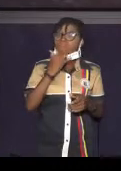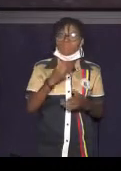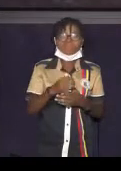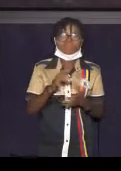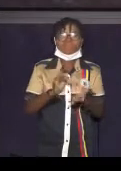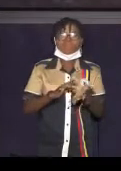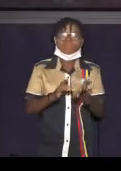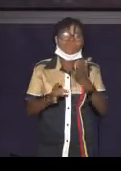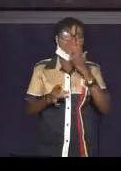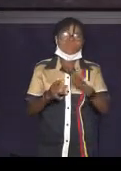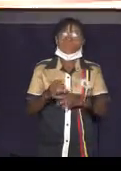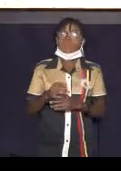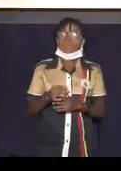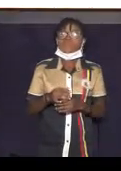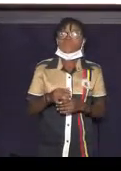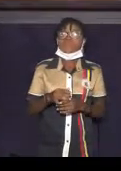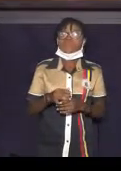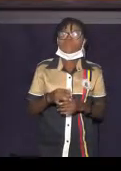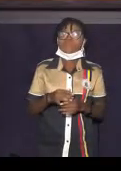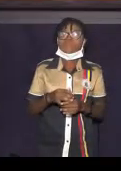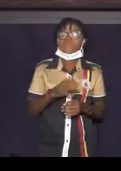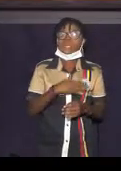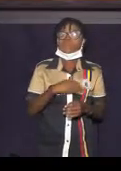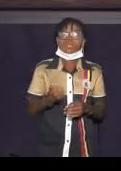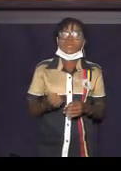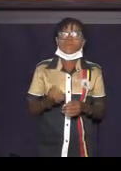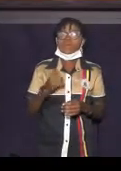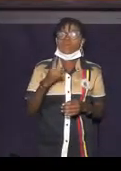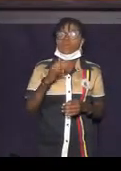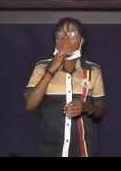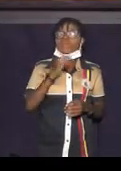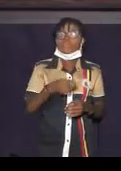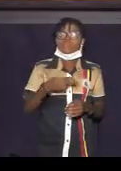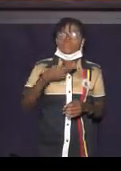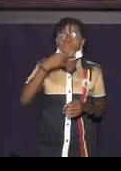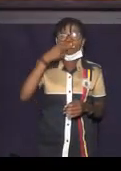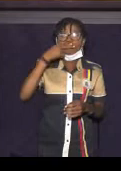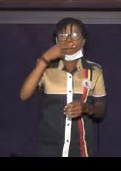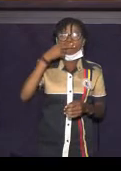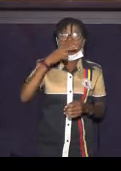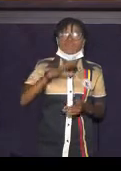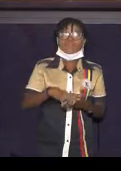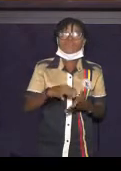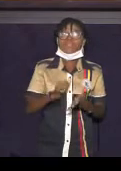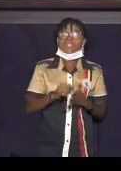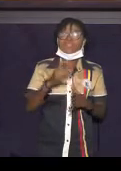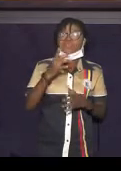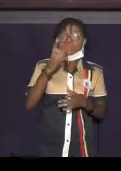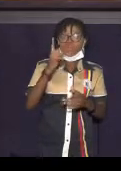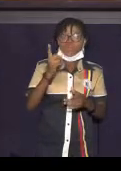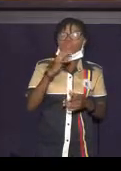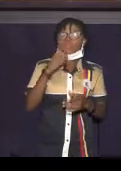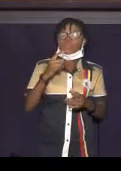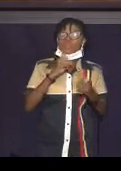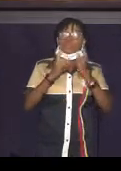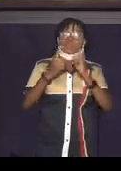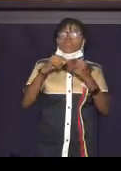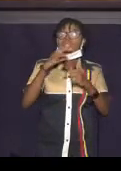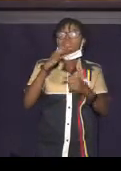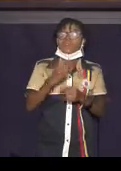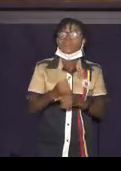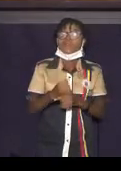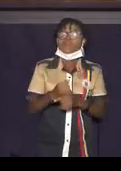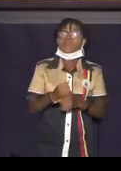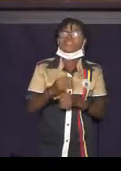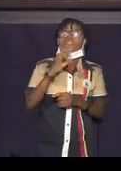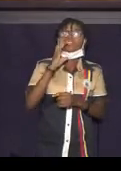drug. So we've talked about this. And another one is nicotine. There we talk about cigarette. I think you will